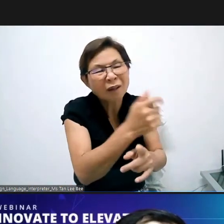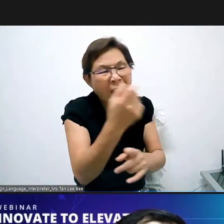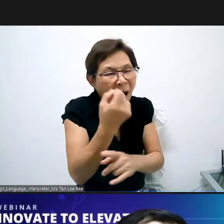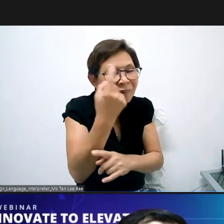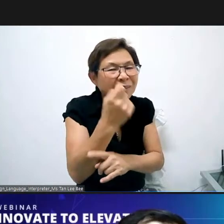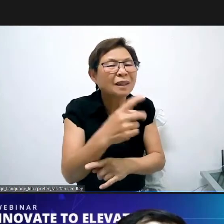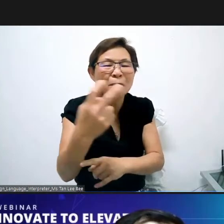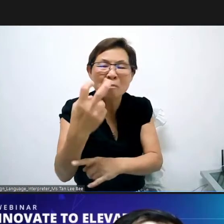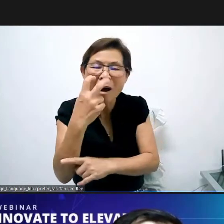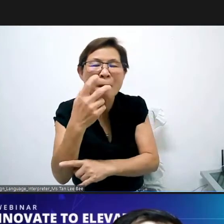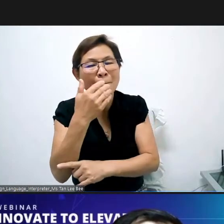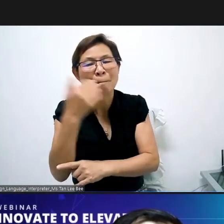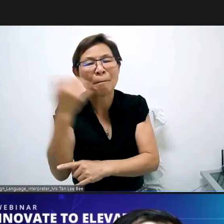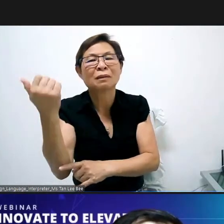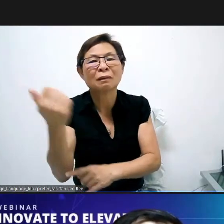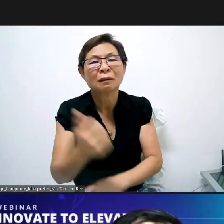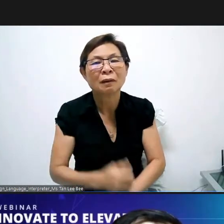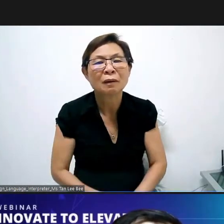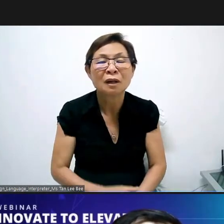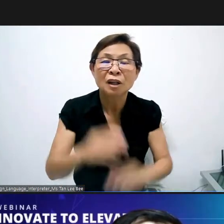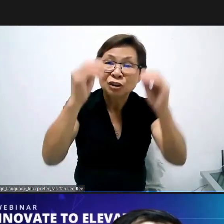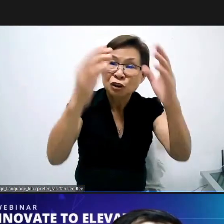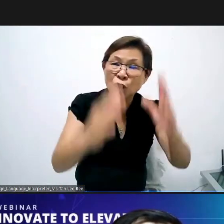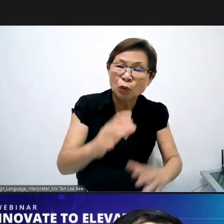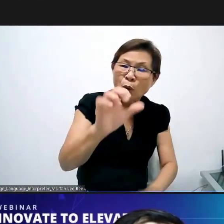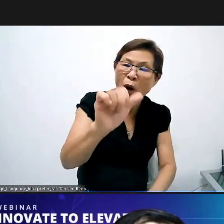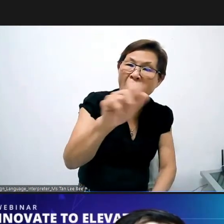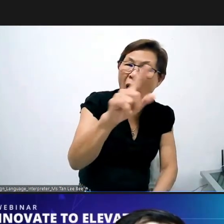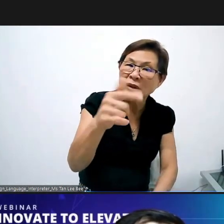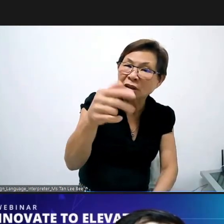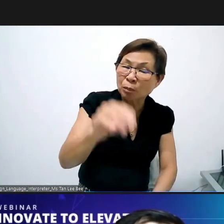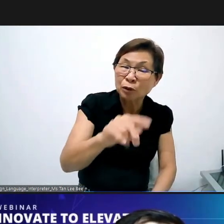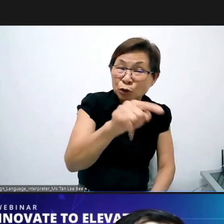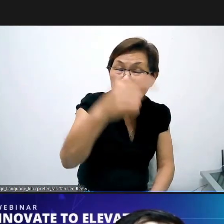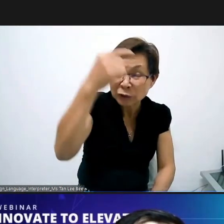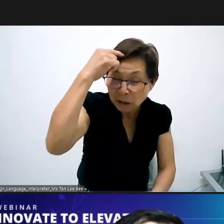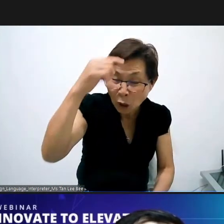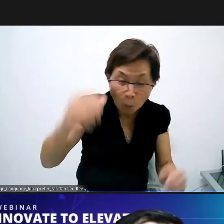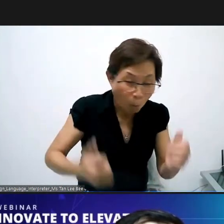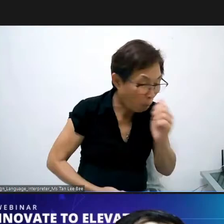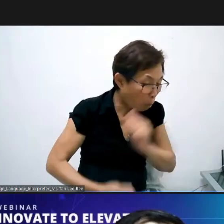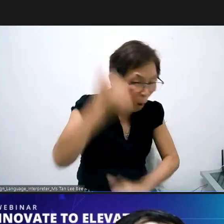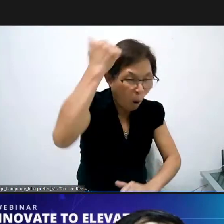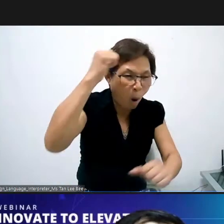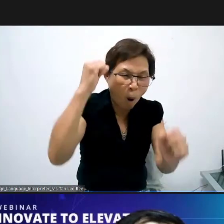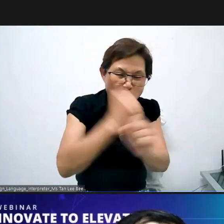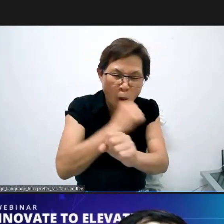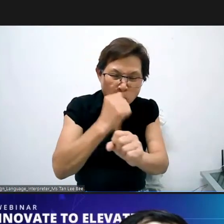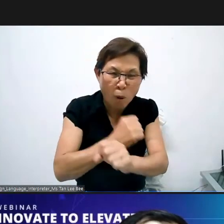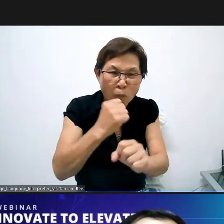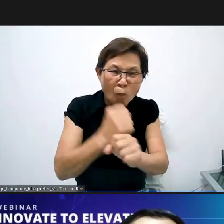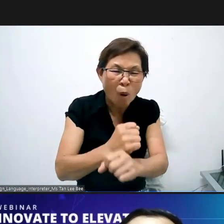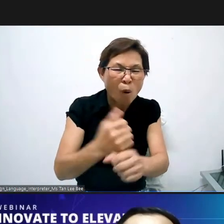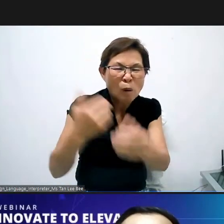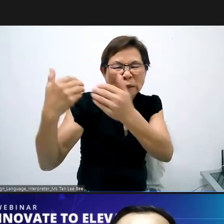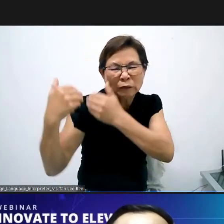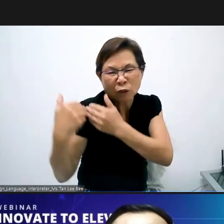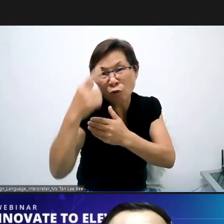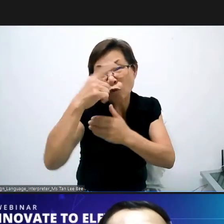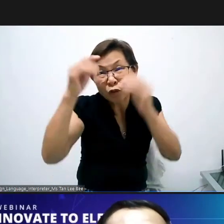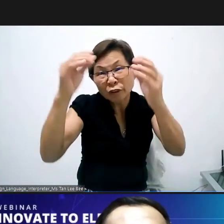for you. What do you think is the most challenging role for teachers in